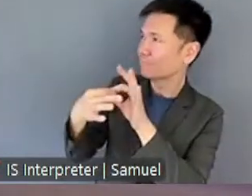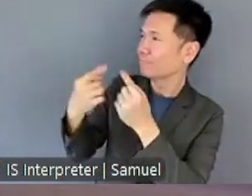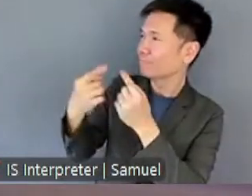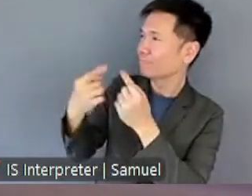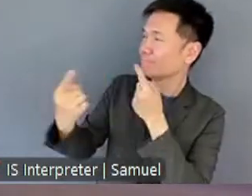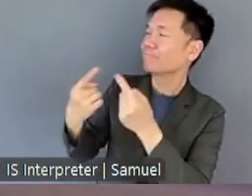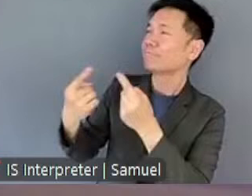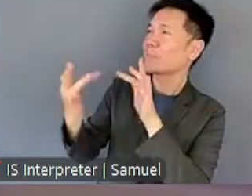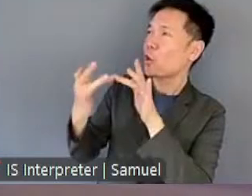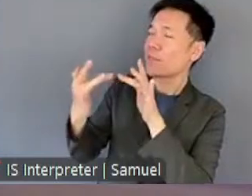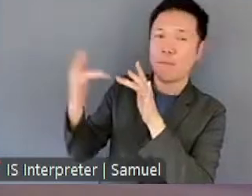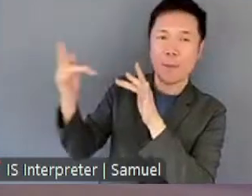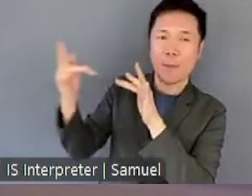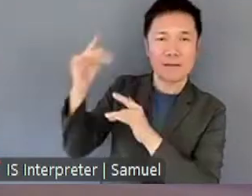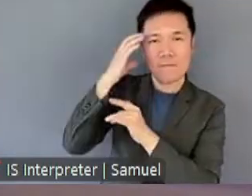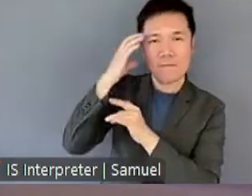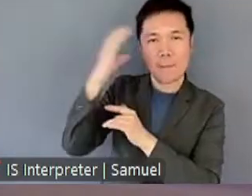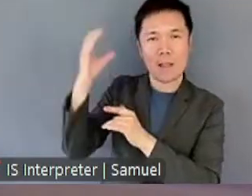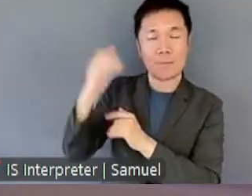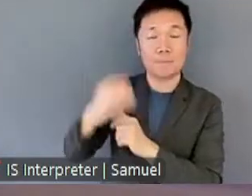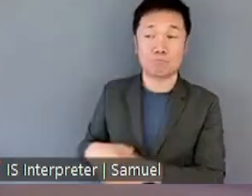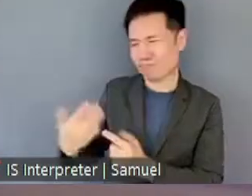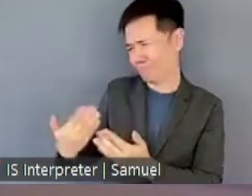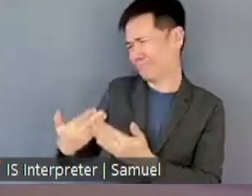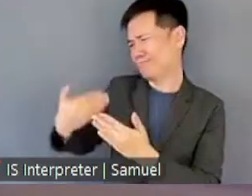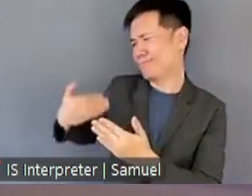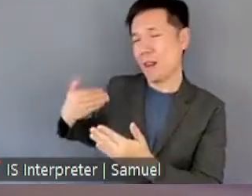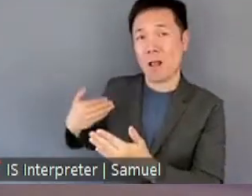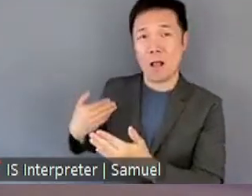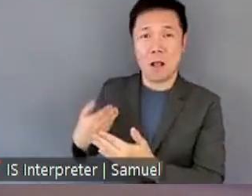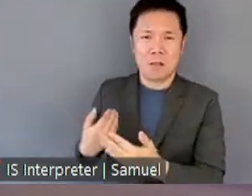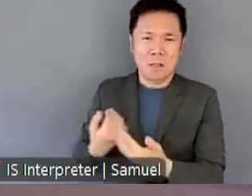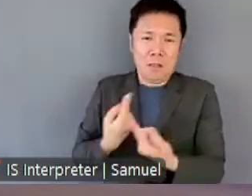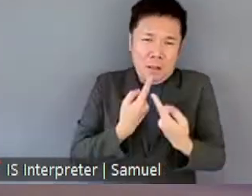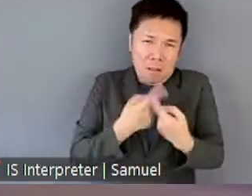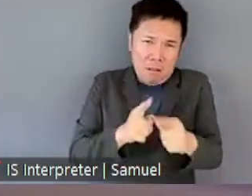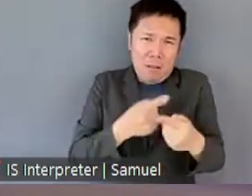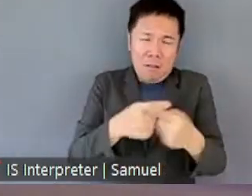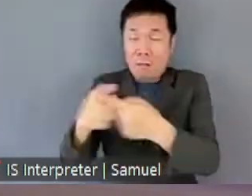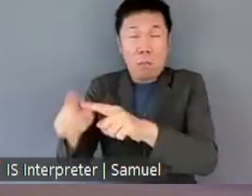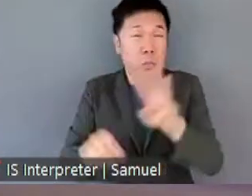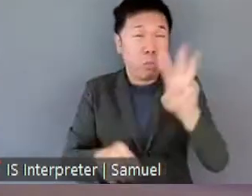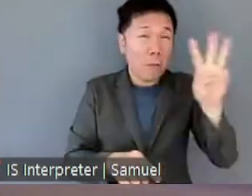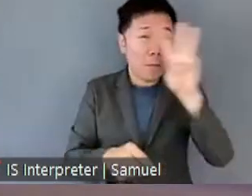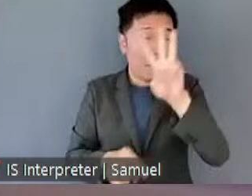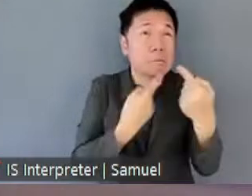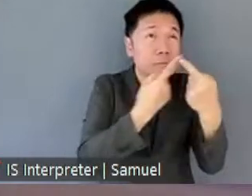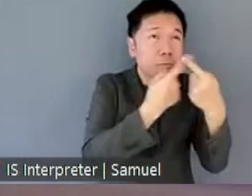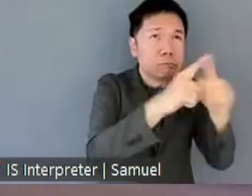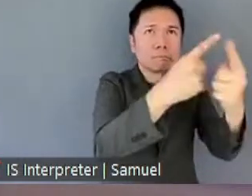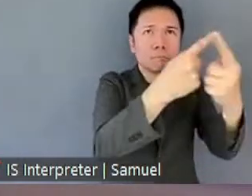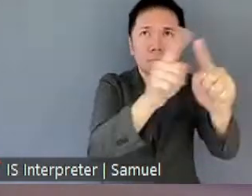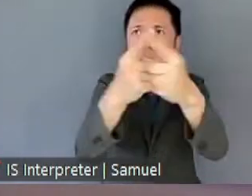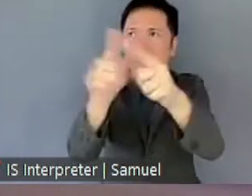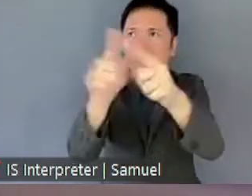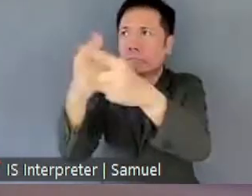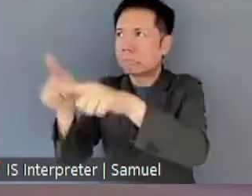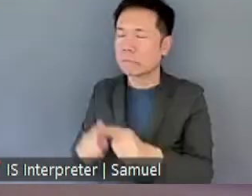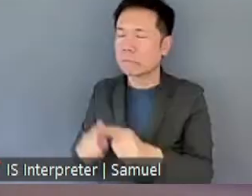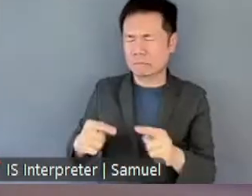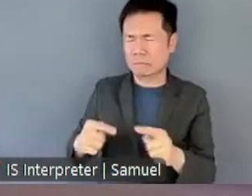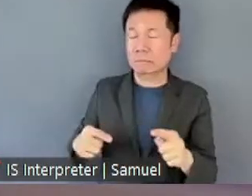past years, Filipinos need to use thousands of segregated websites, systems, and dozens of mobile